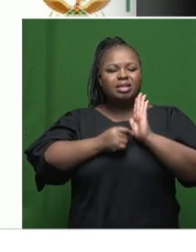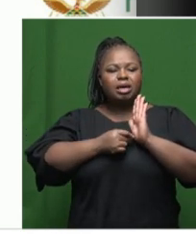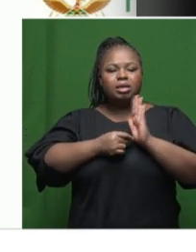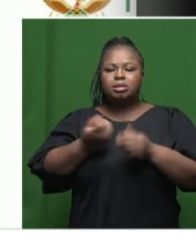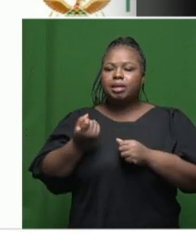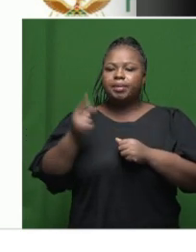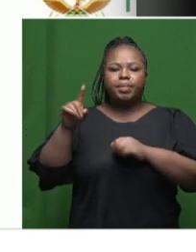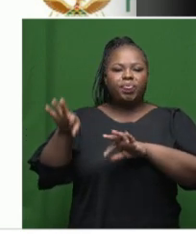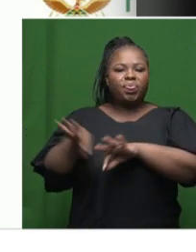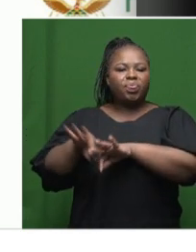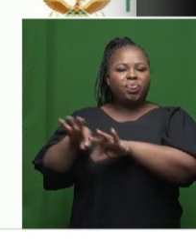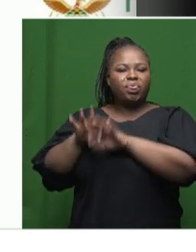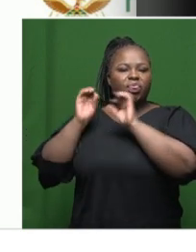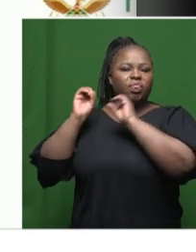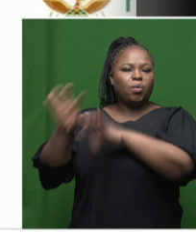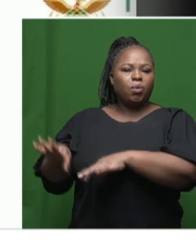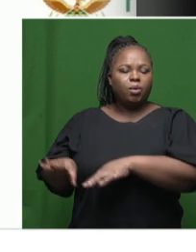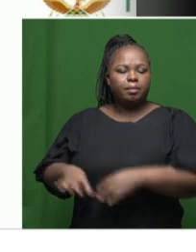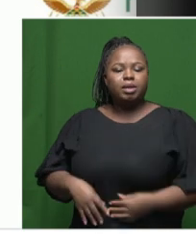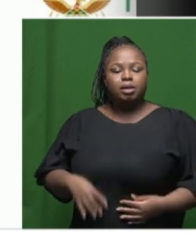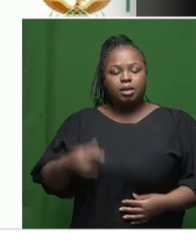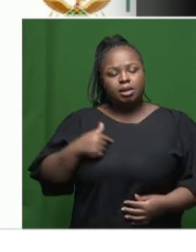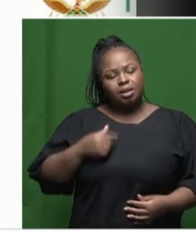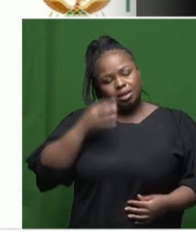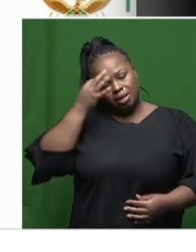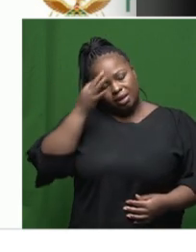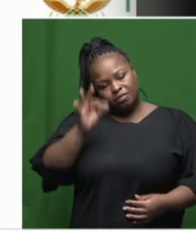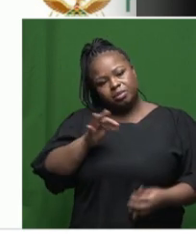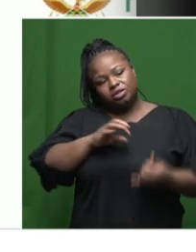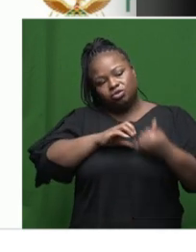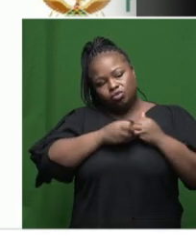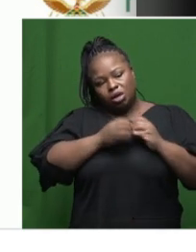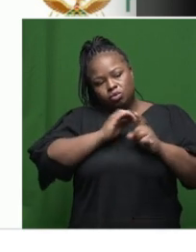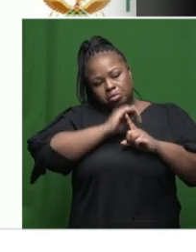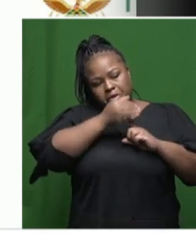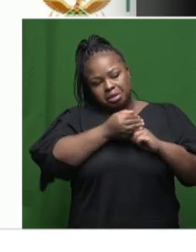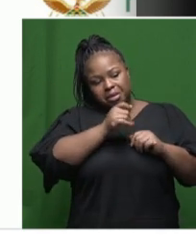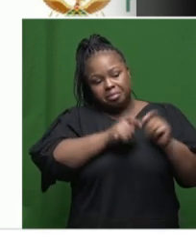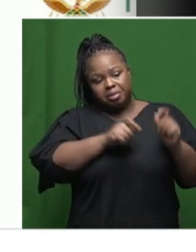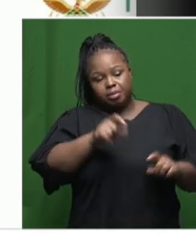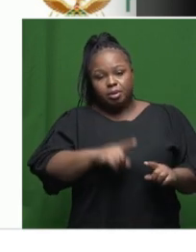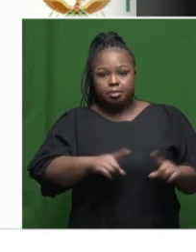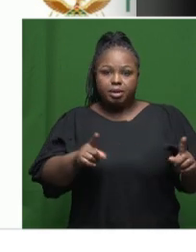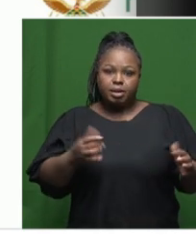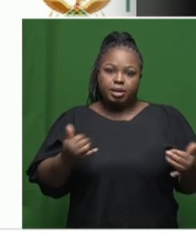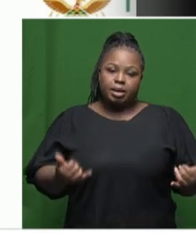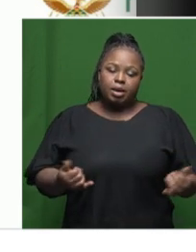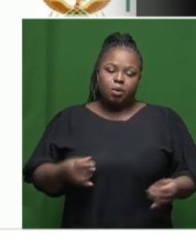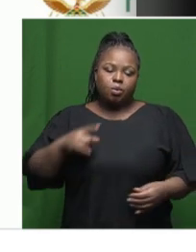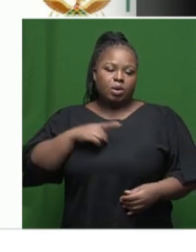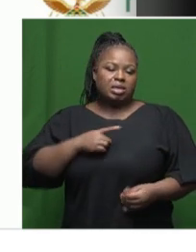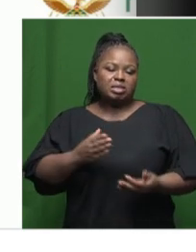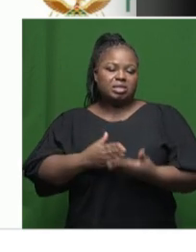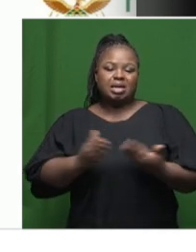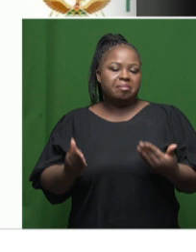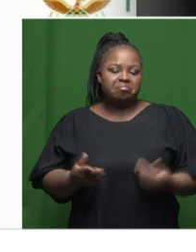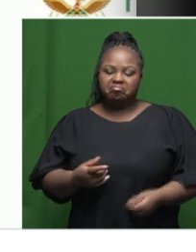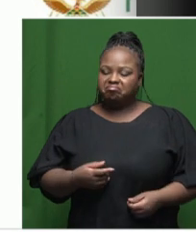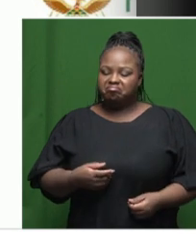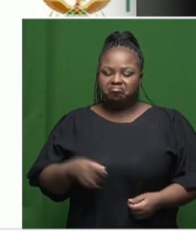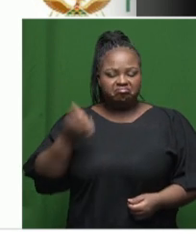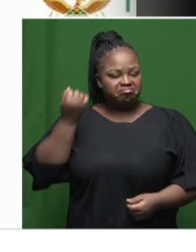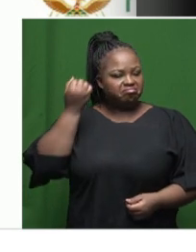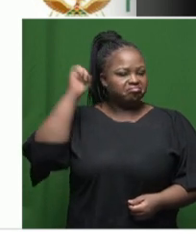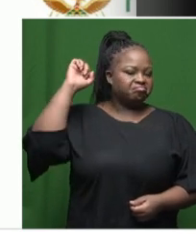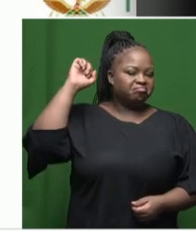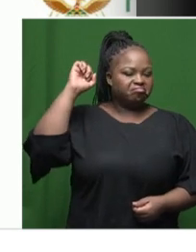done everything possible in order to protect their citizens. But unfortunately, because of this pandemic called vaccine hesitancy, so they